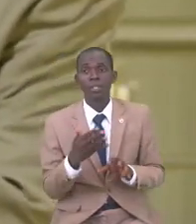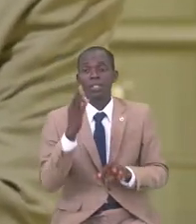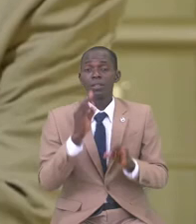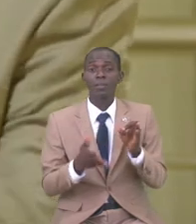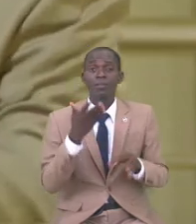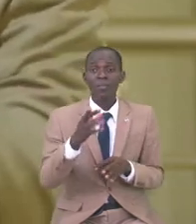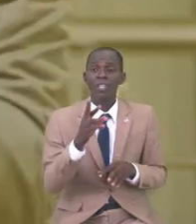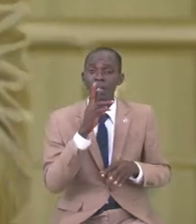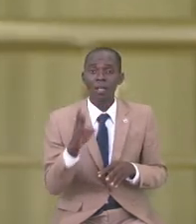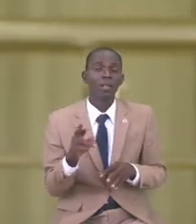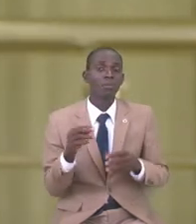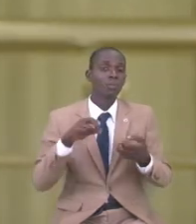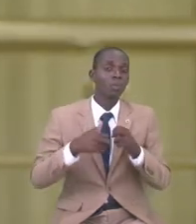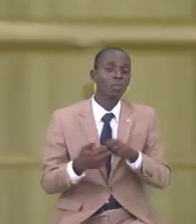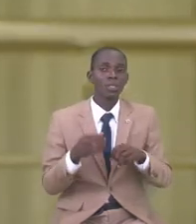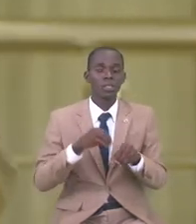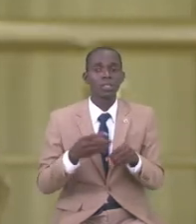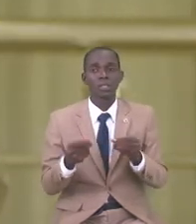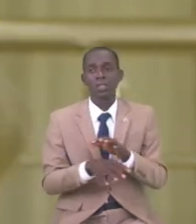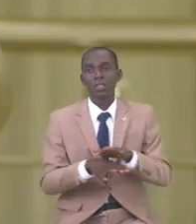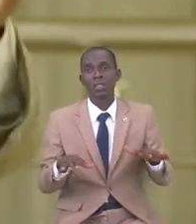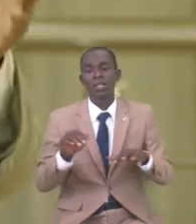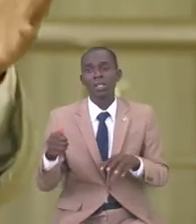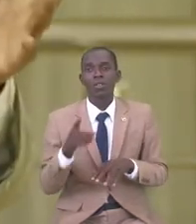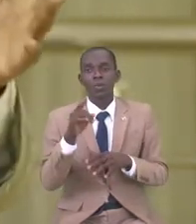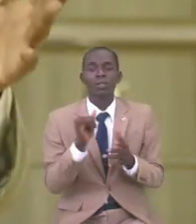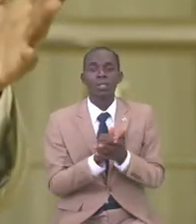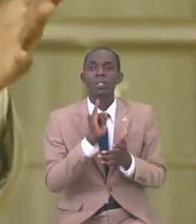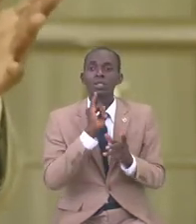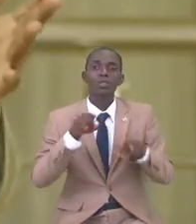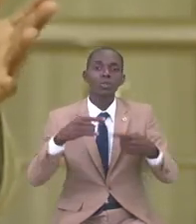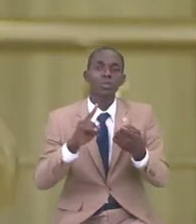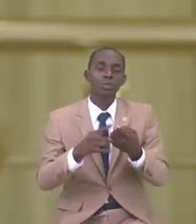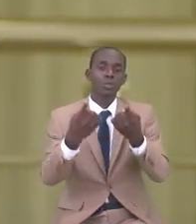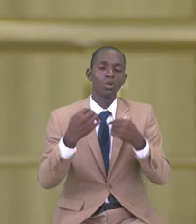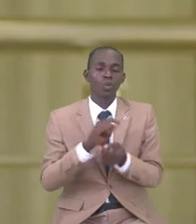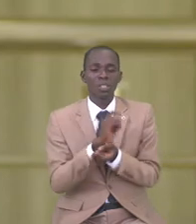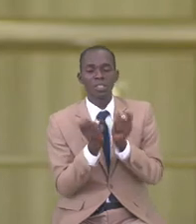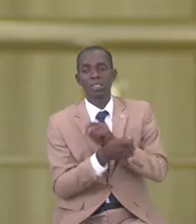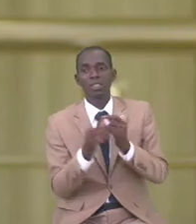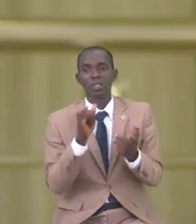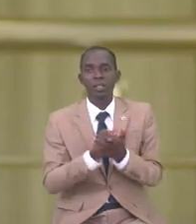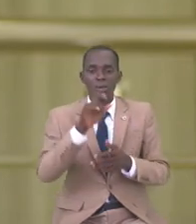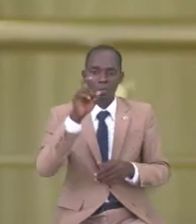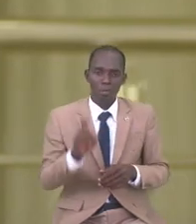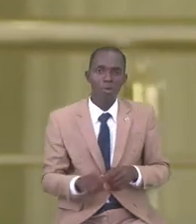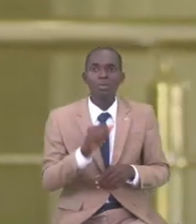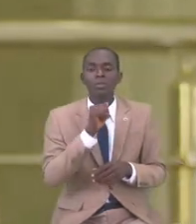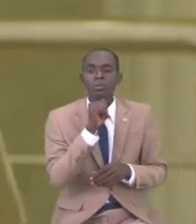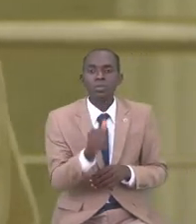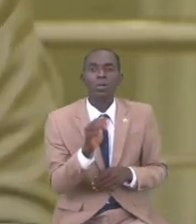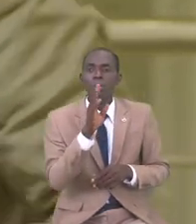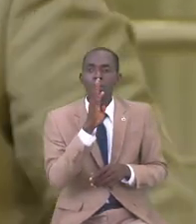devastating problem in the land, anyone that is going to come and turn that around must not be